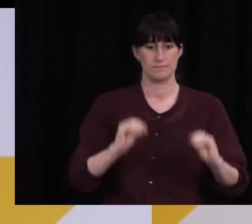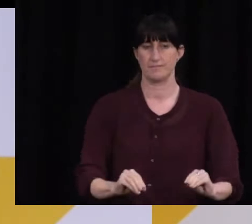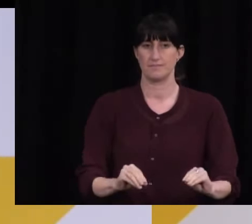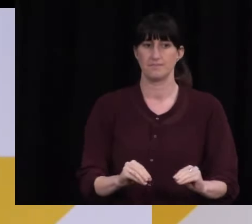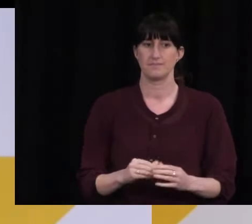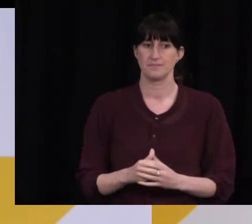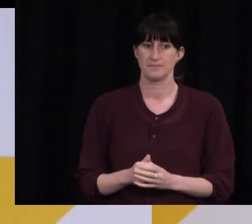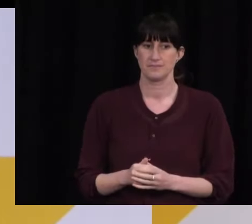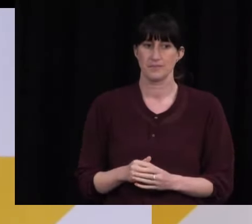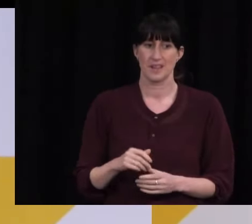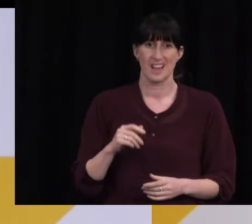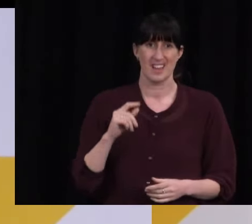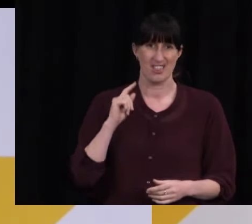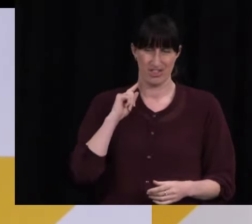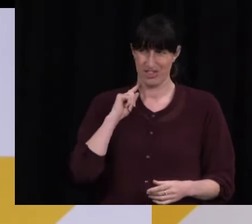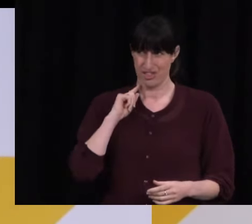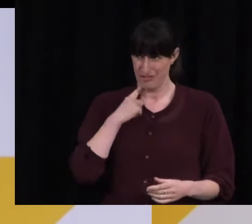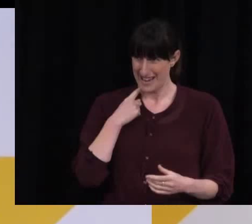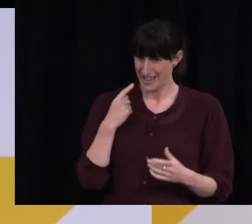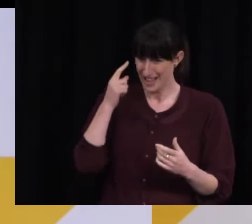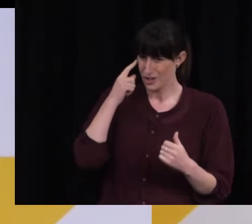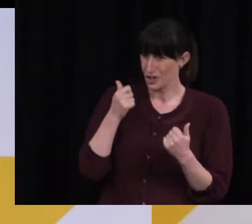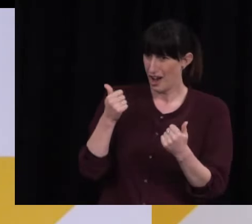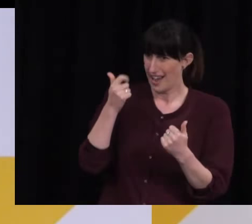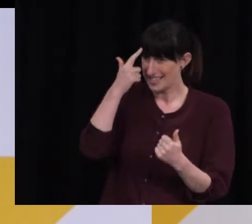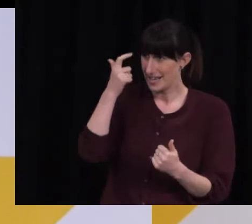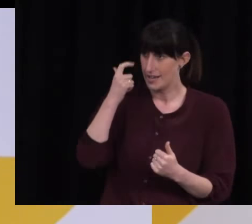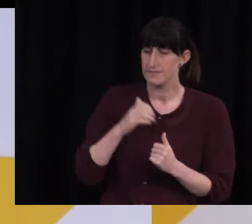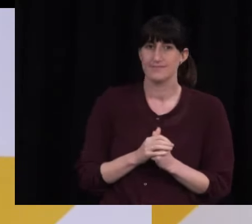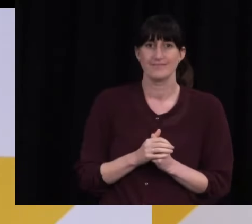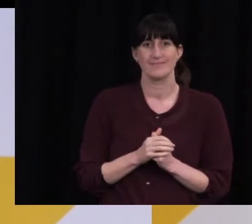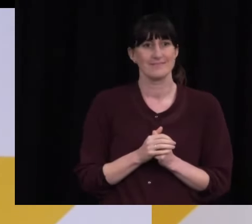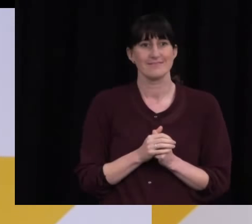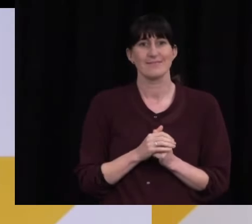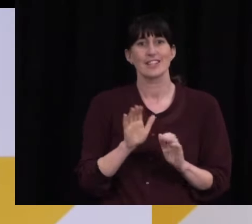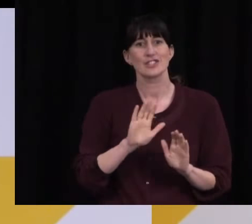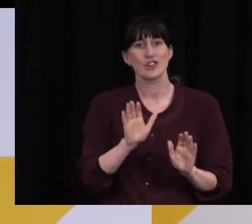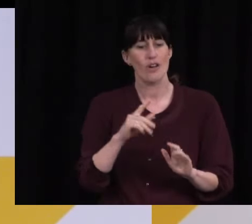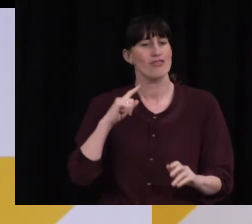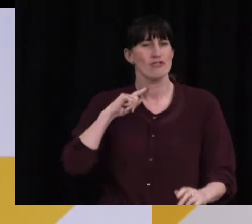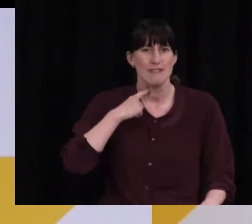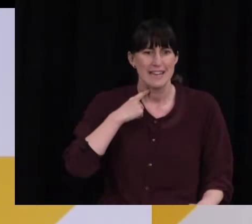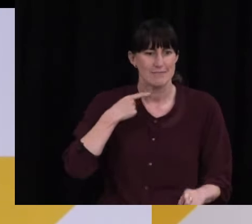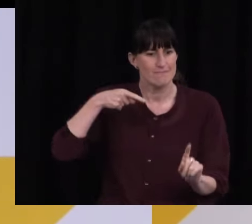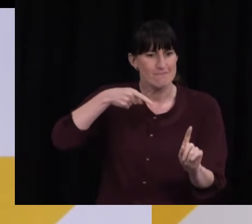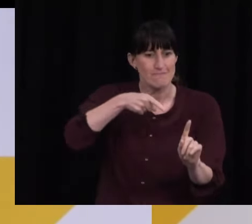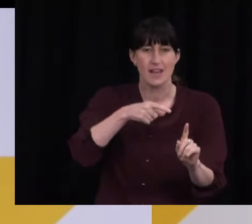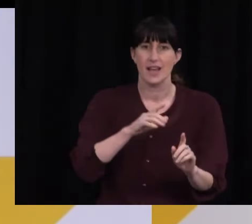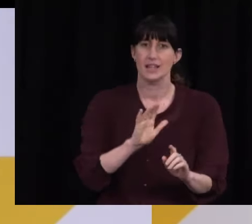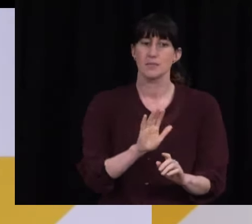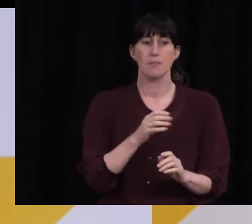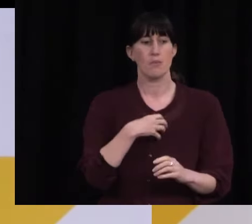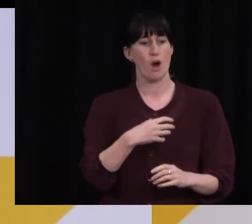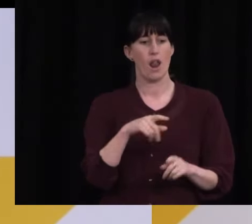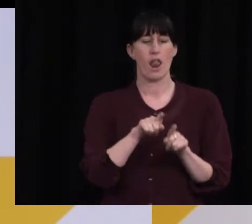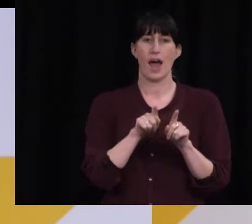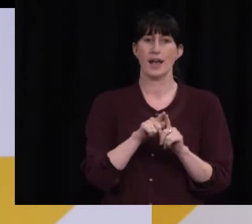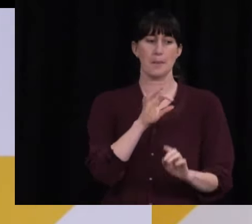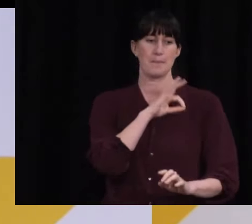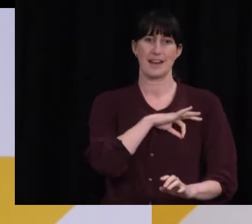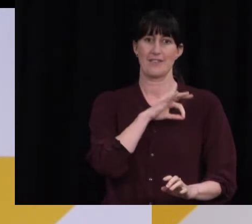consider the consideration of things like vaccine certificates, I see that as a carrot. This is a way that we can give you